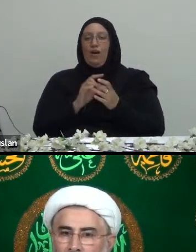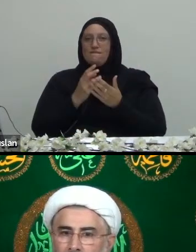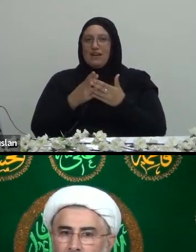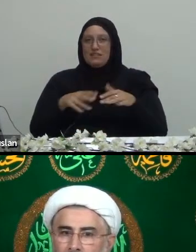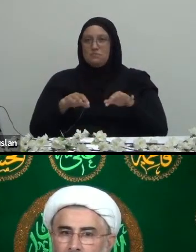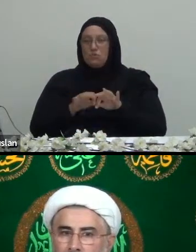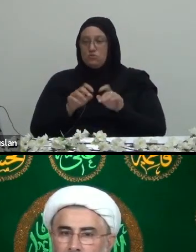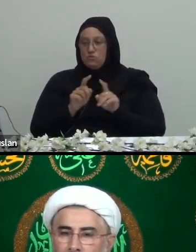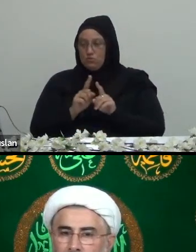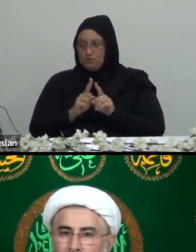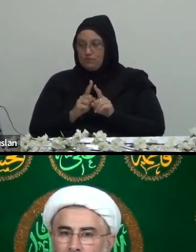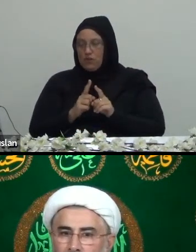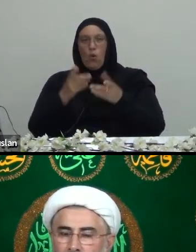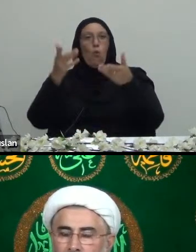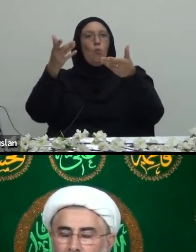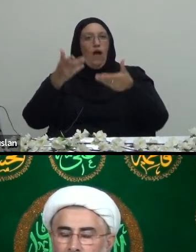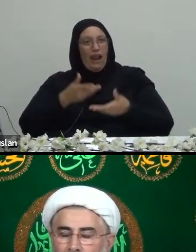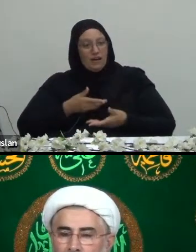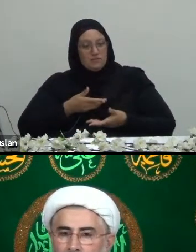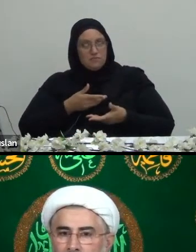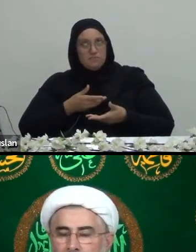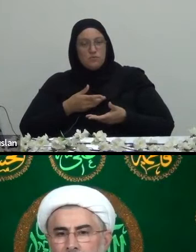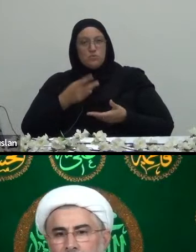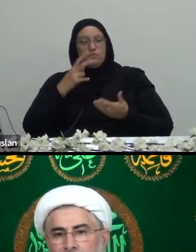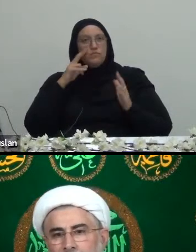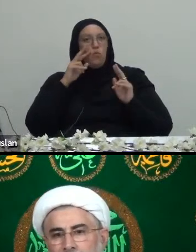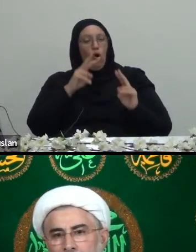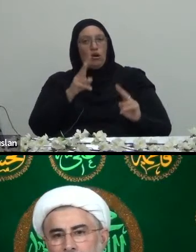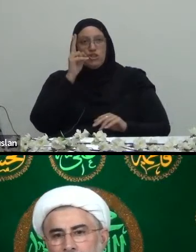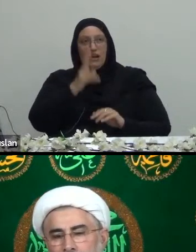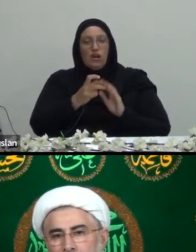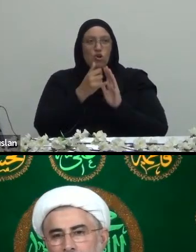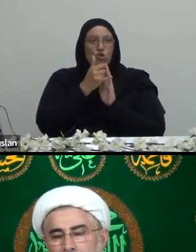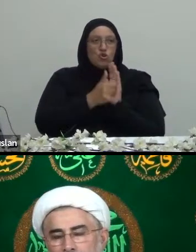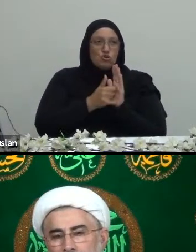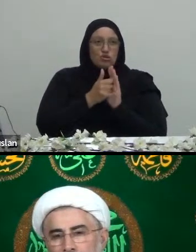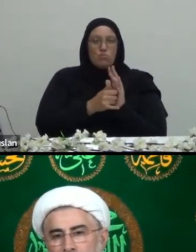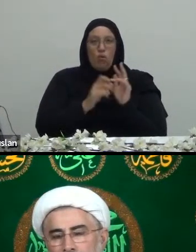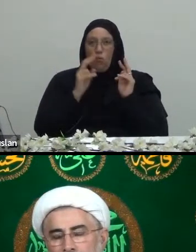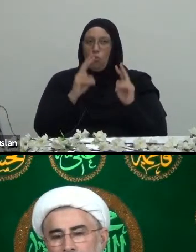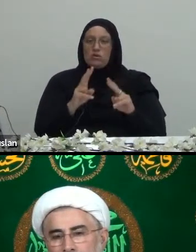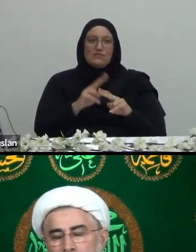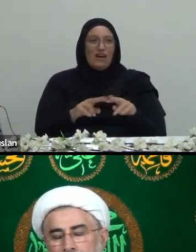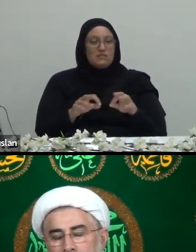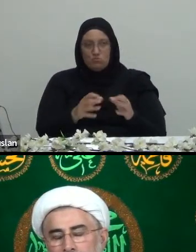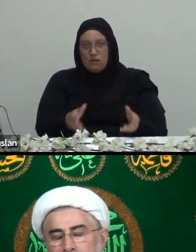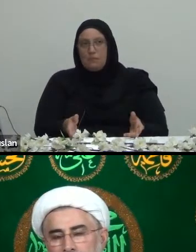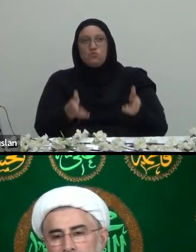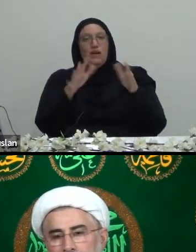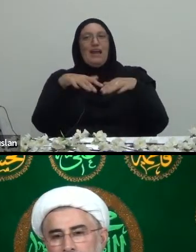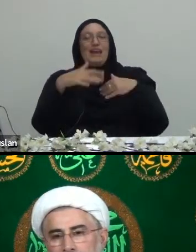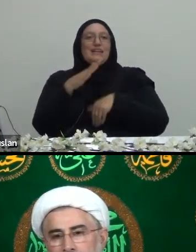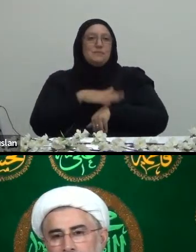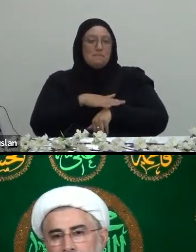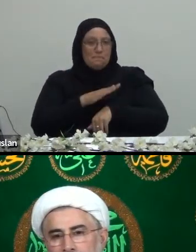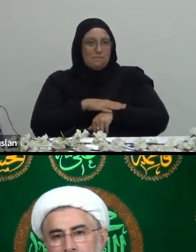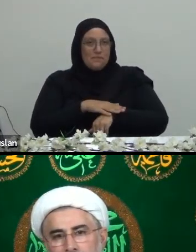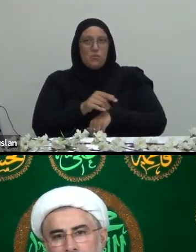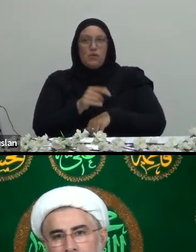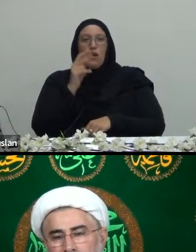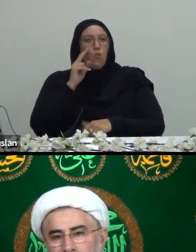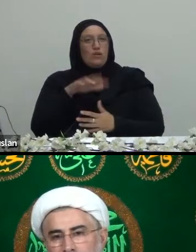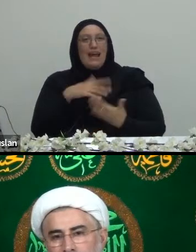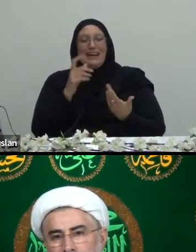course, you're welcome to review this session on YouTube or Facebook so that your understanding of any of the issues that